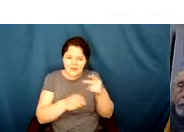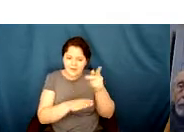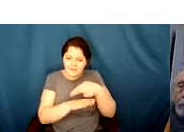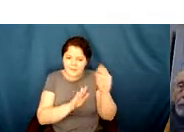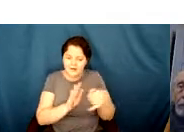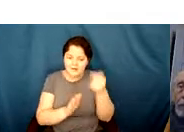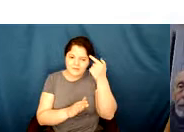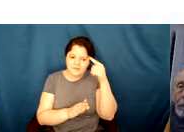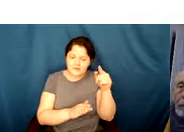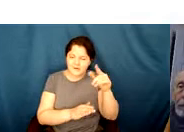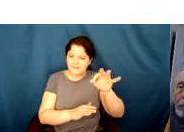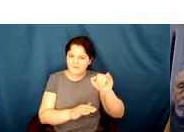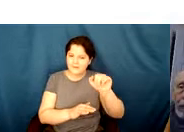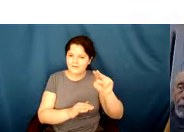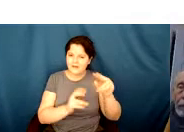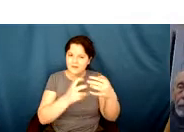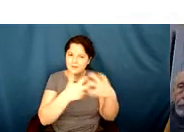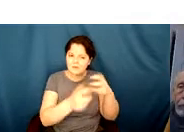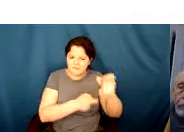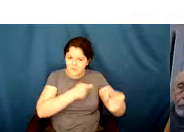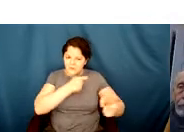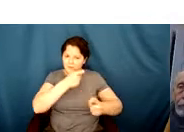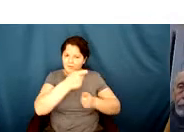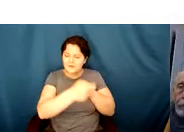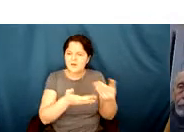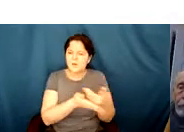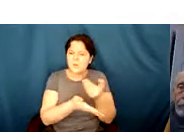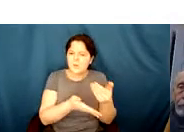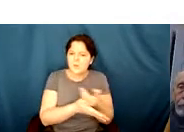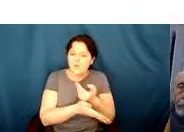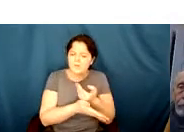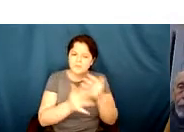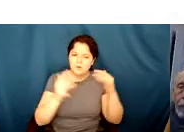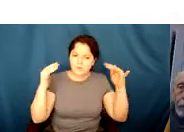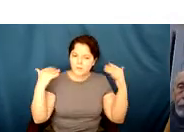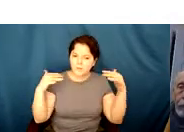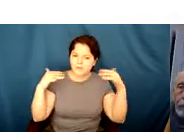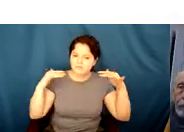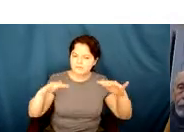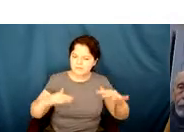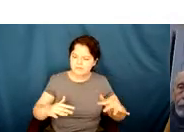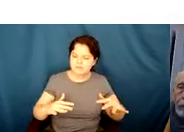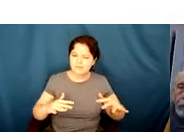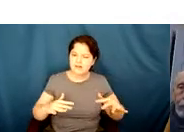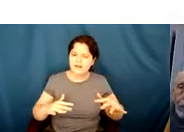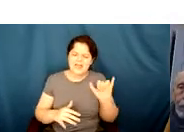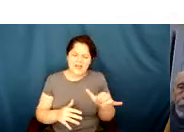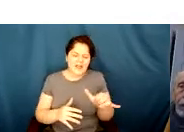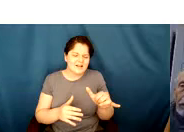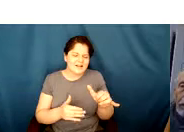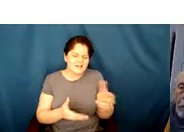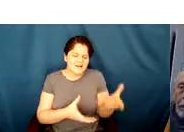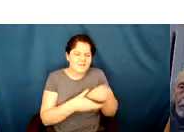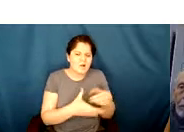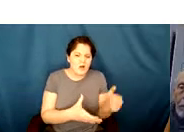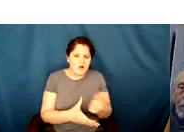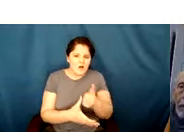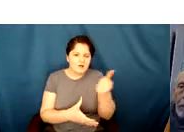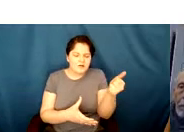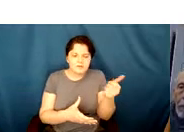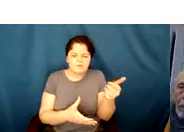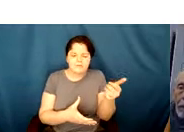tunnel fans with some newer fans that will be quieter. That's part of a separate project that